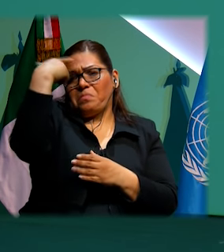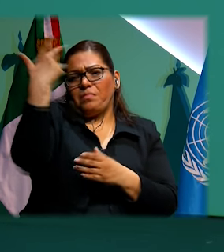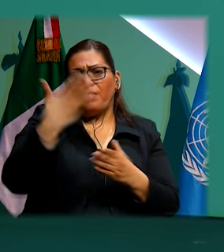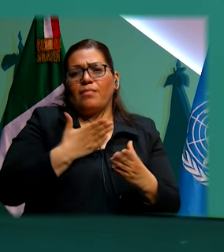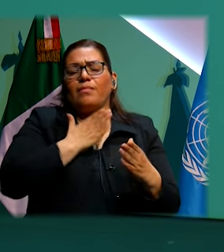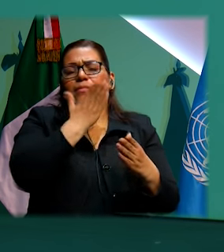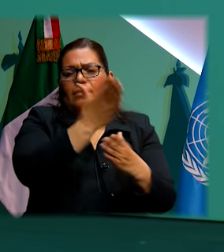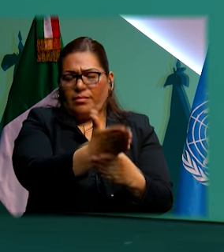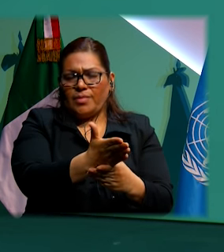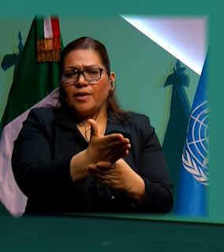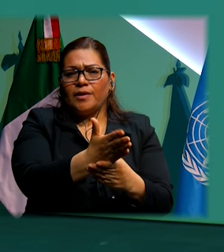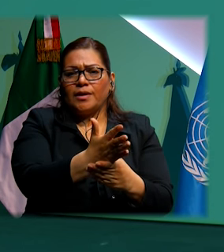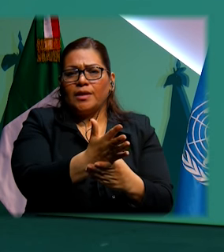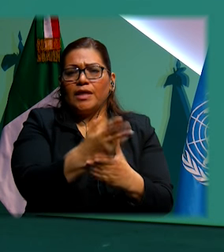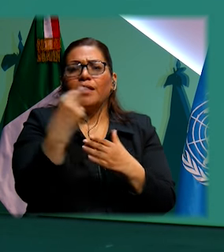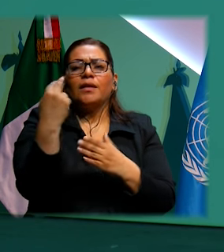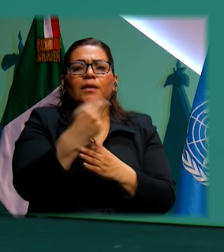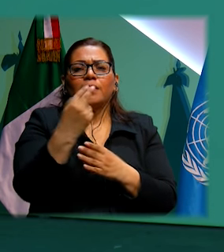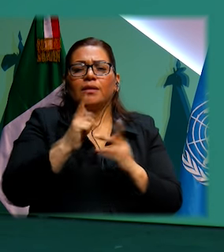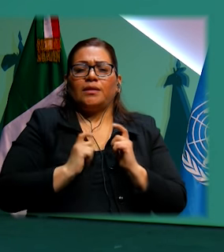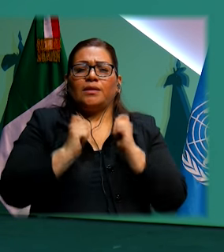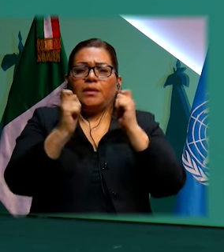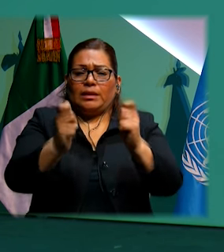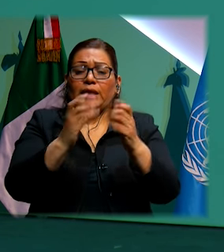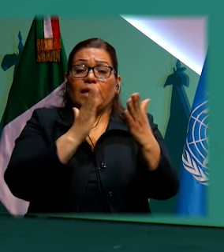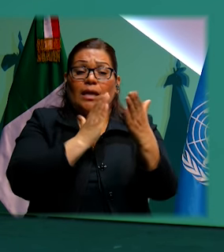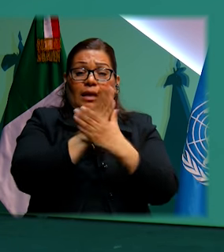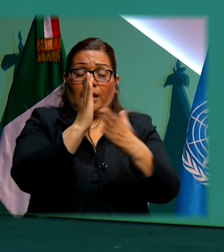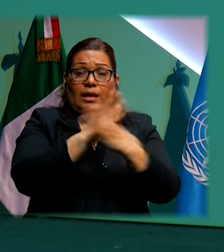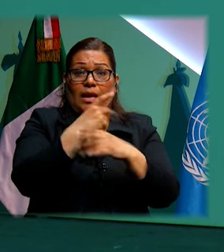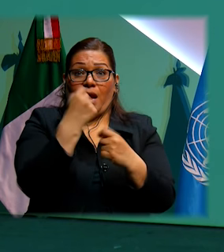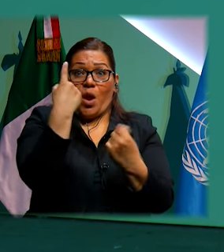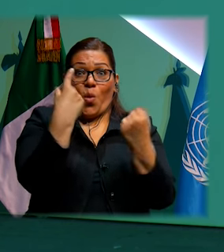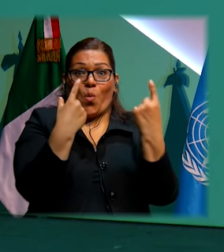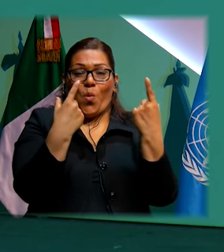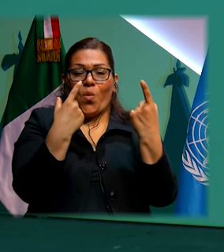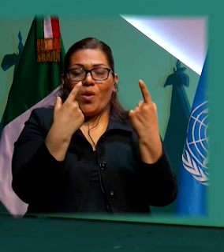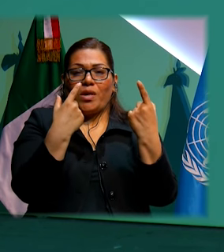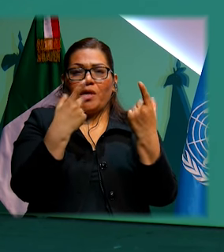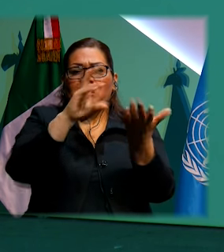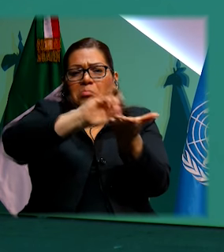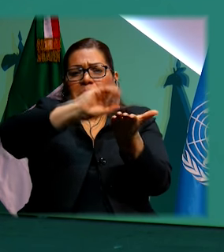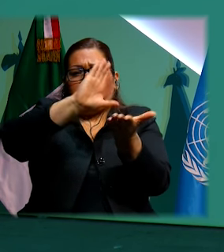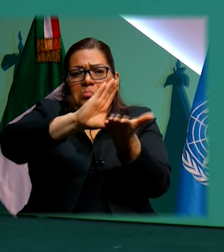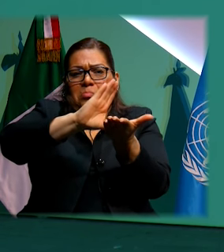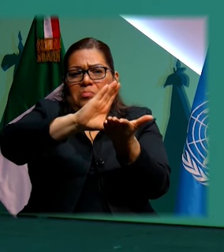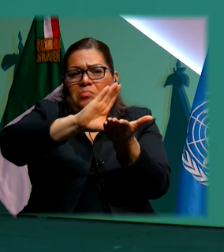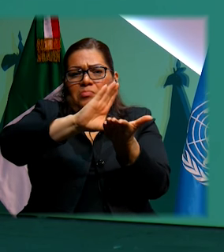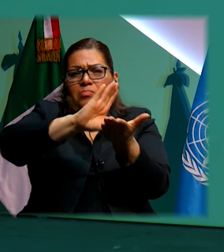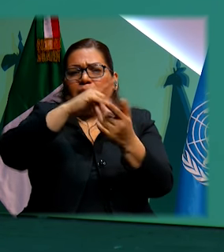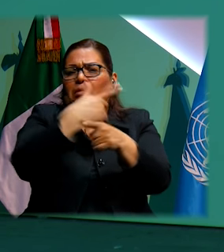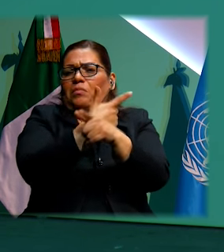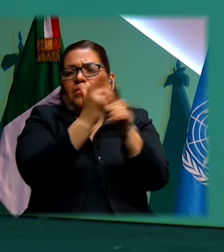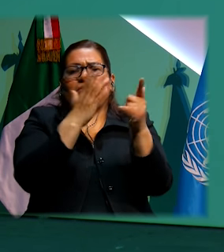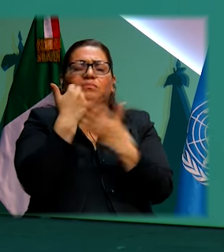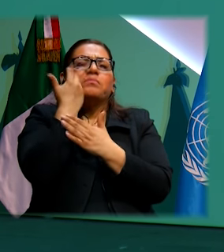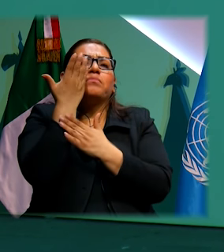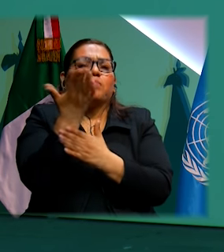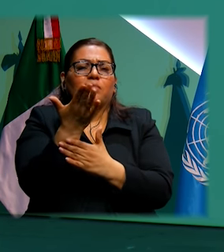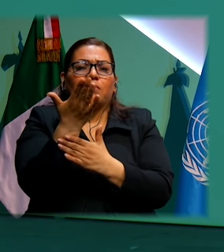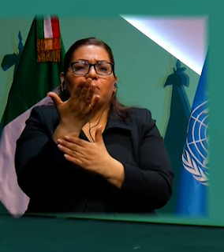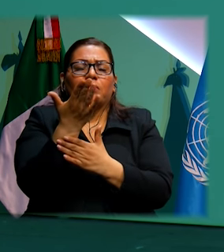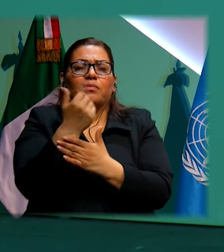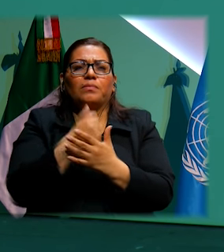disabilities, who have trouble with vision or hearing or motor movements. We need to make all of the system